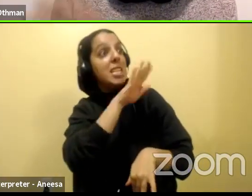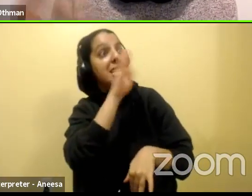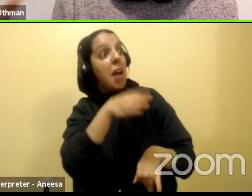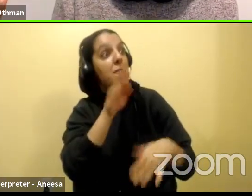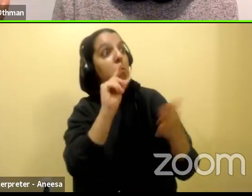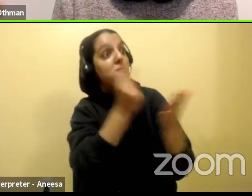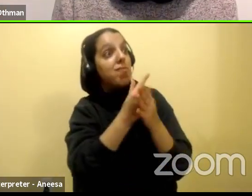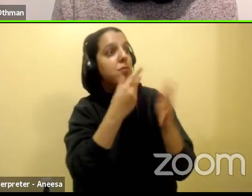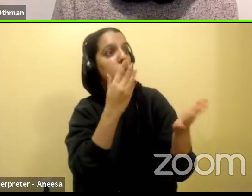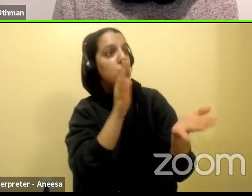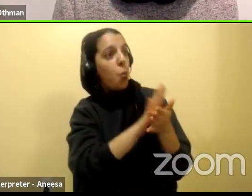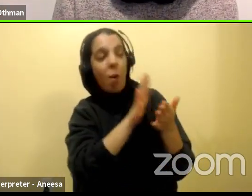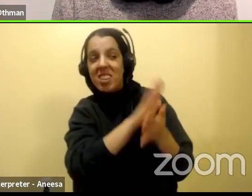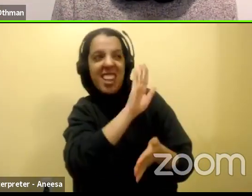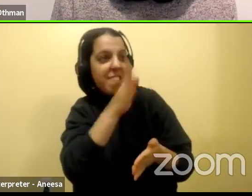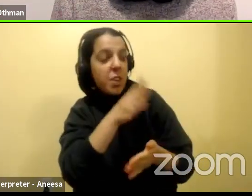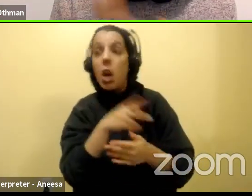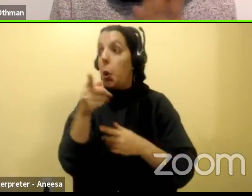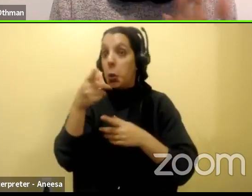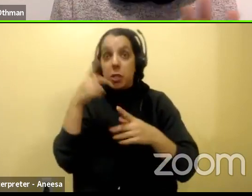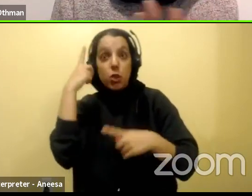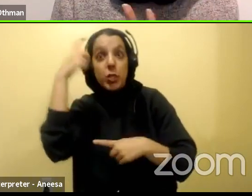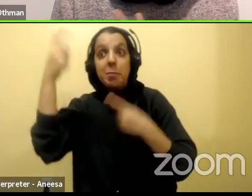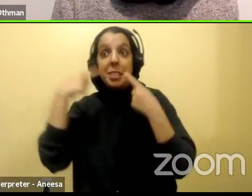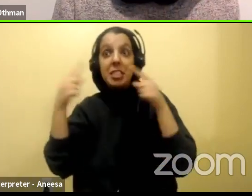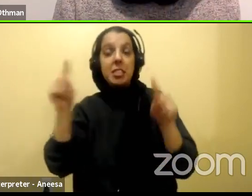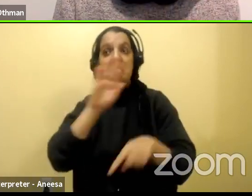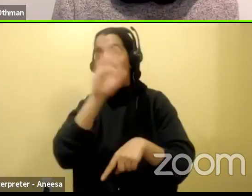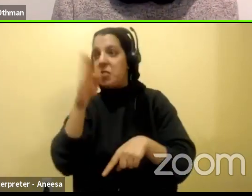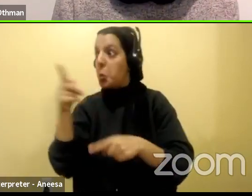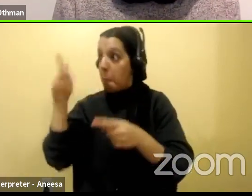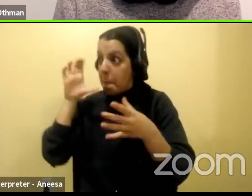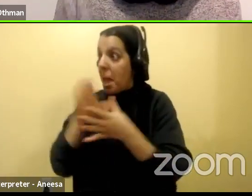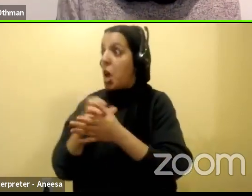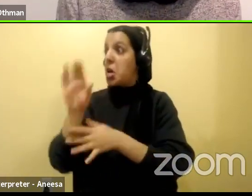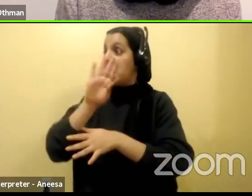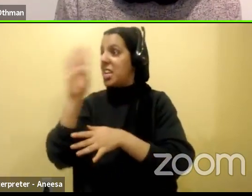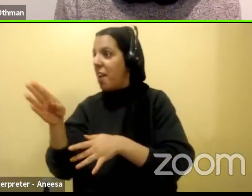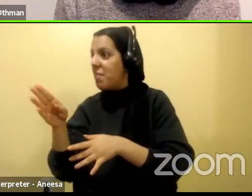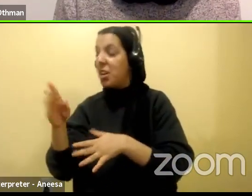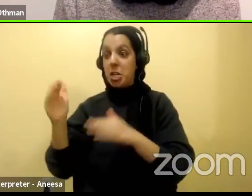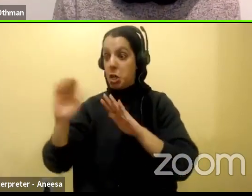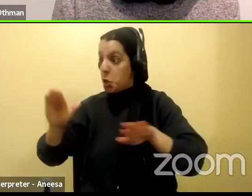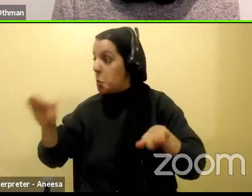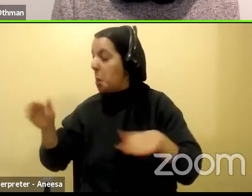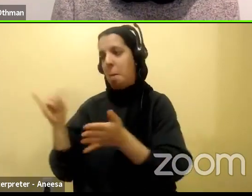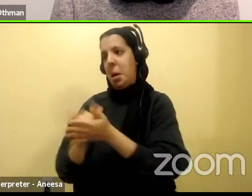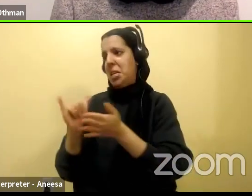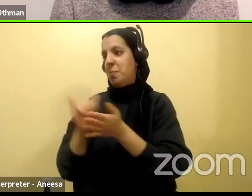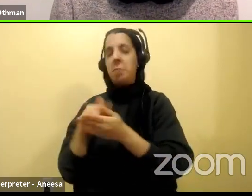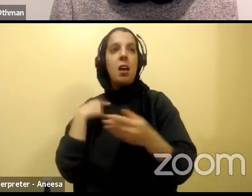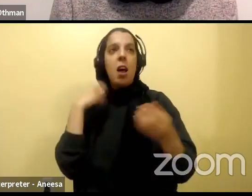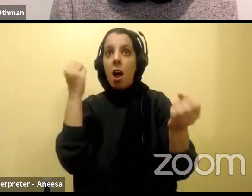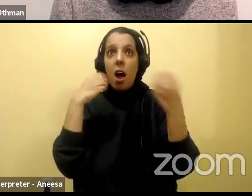you'll never be able to reach your dreams You'll never be able to get married and you won't be able to have children.